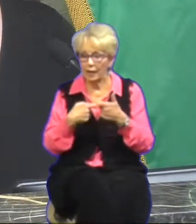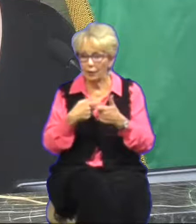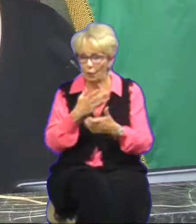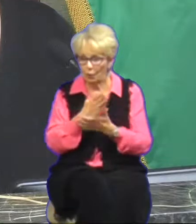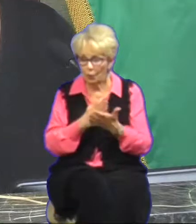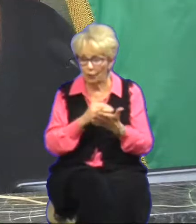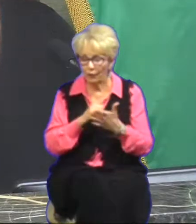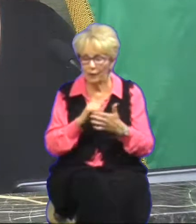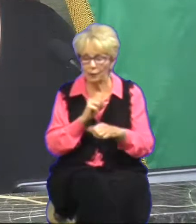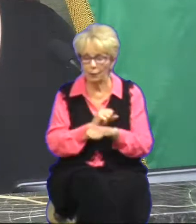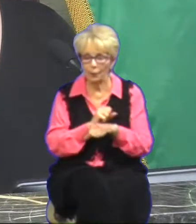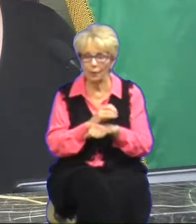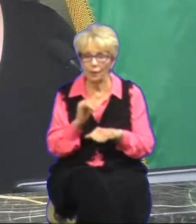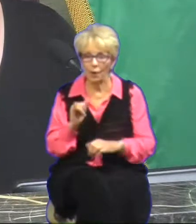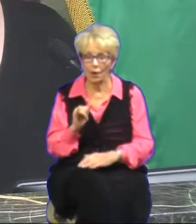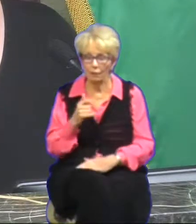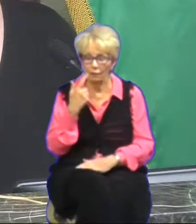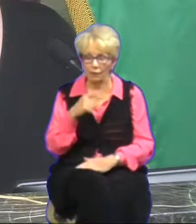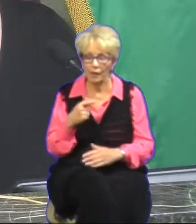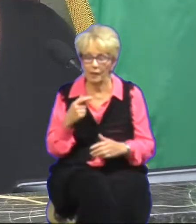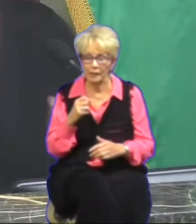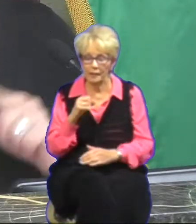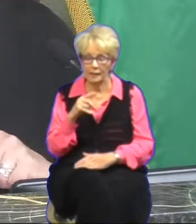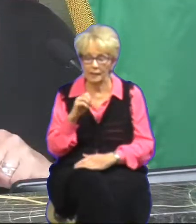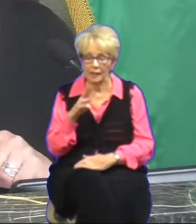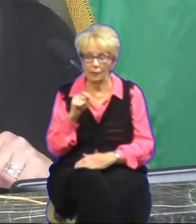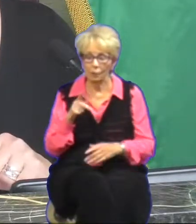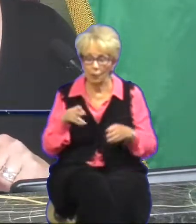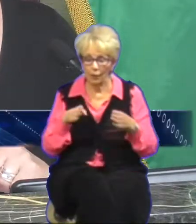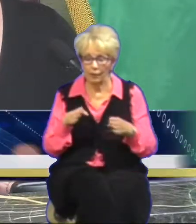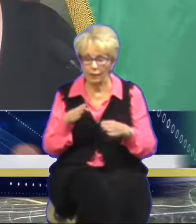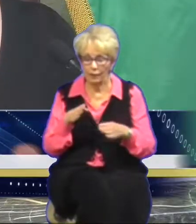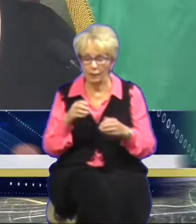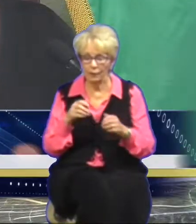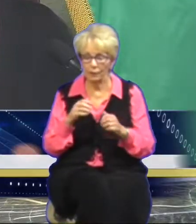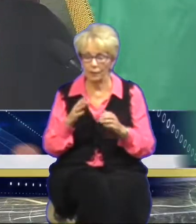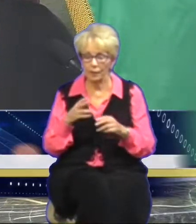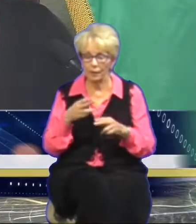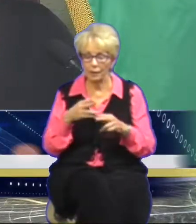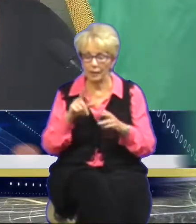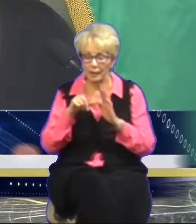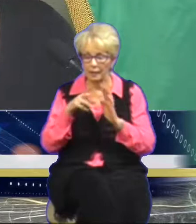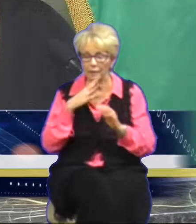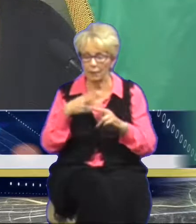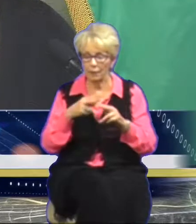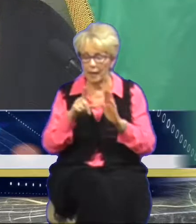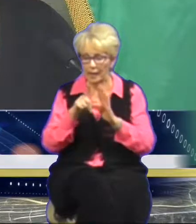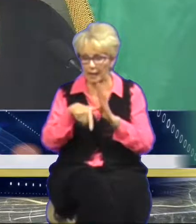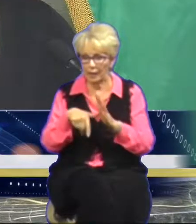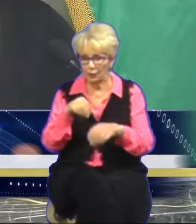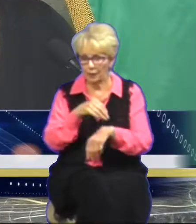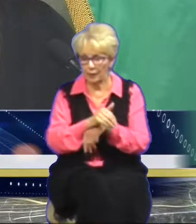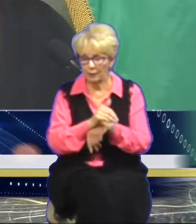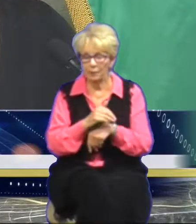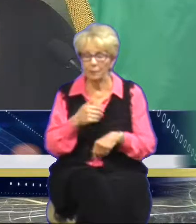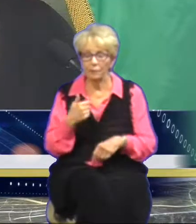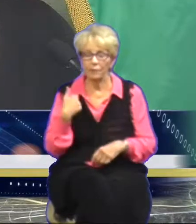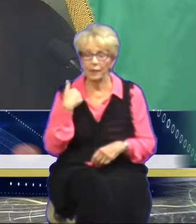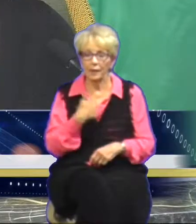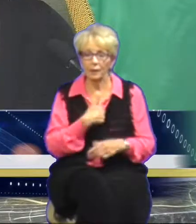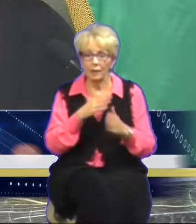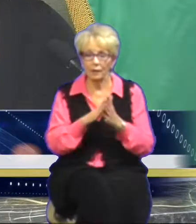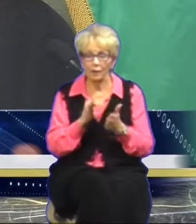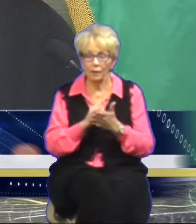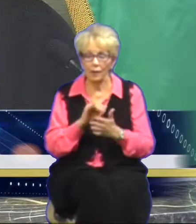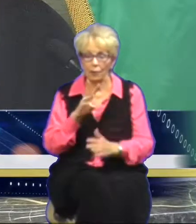portion of this work and also for the sidewalk portion. We'll be dealing with that later tonight. We are asking that